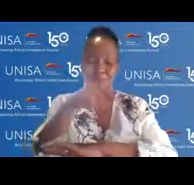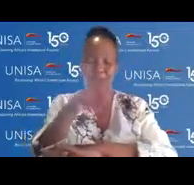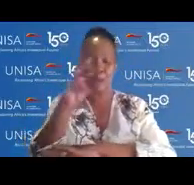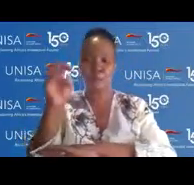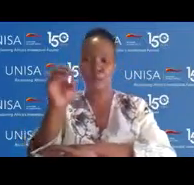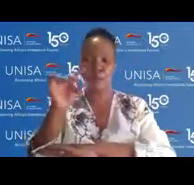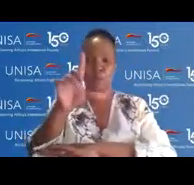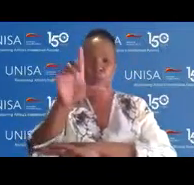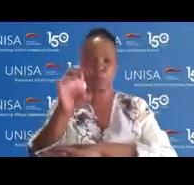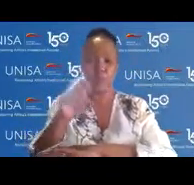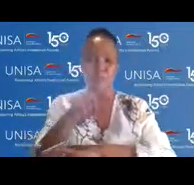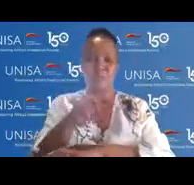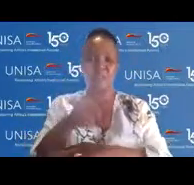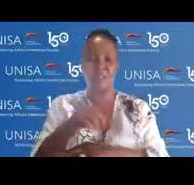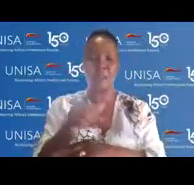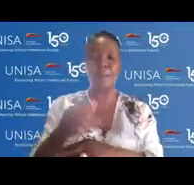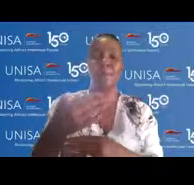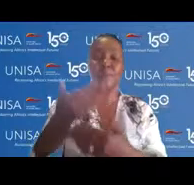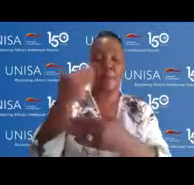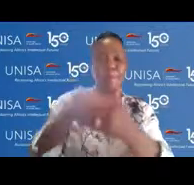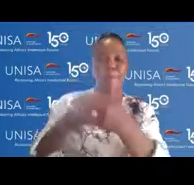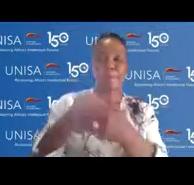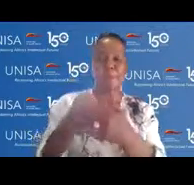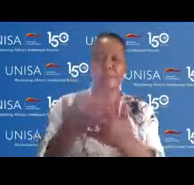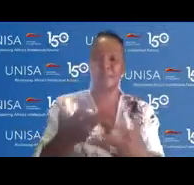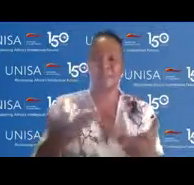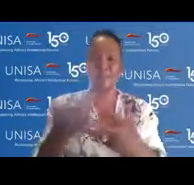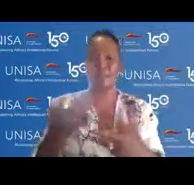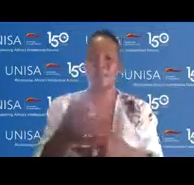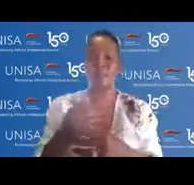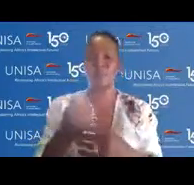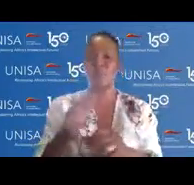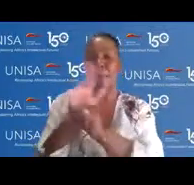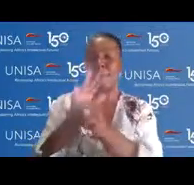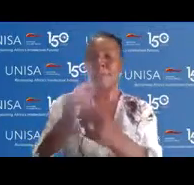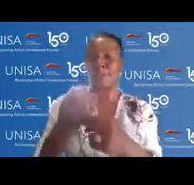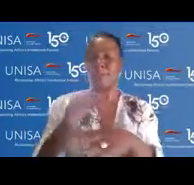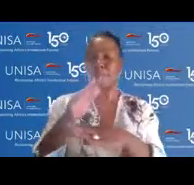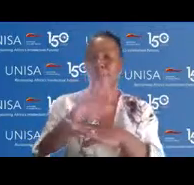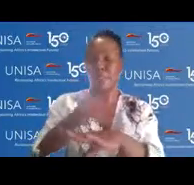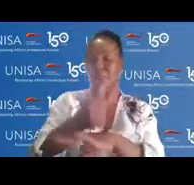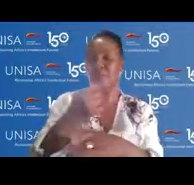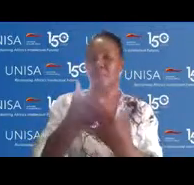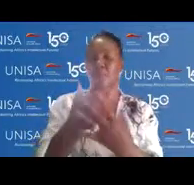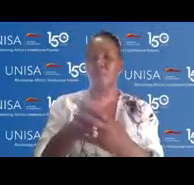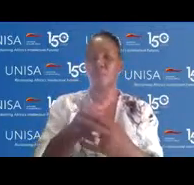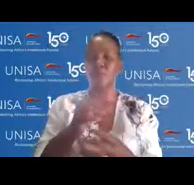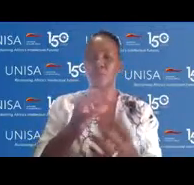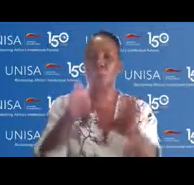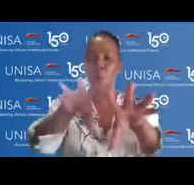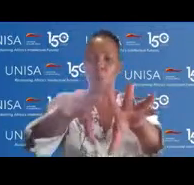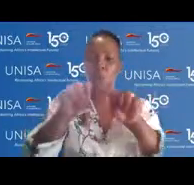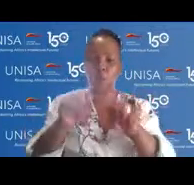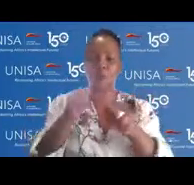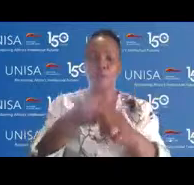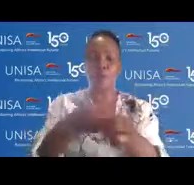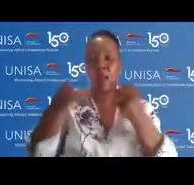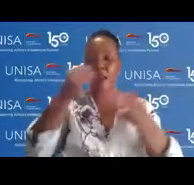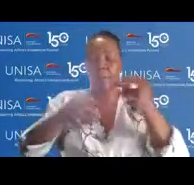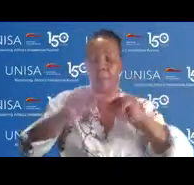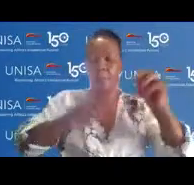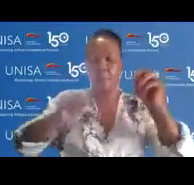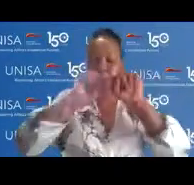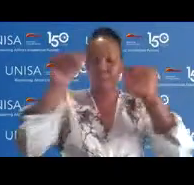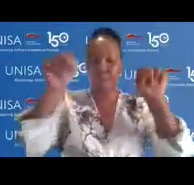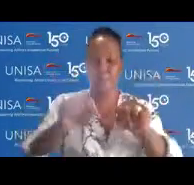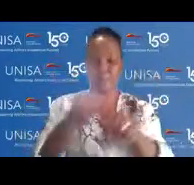end where we are basically hosting our learning management system on. Okay, so that's all the nice graphics and